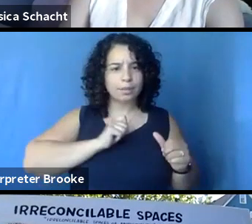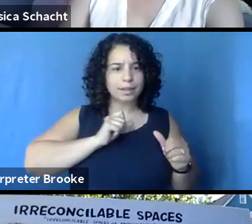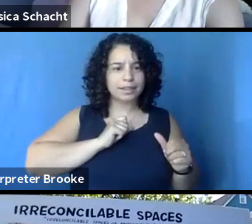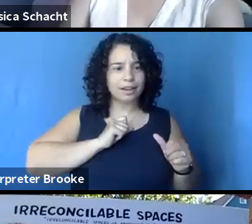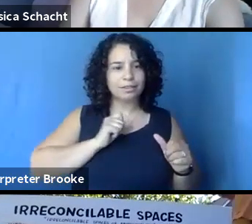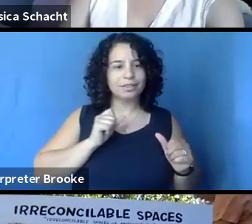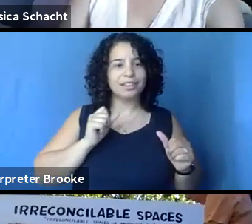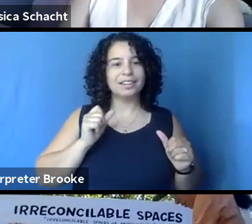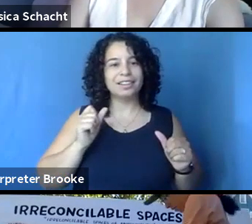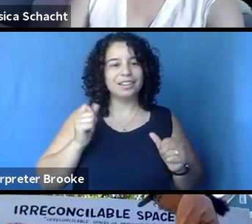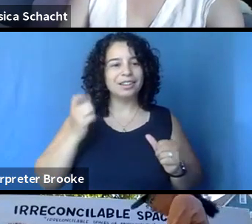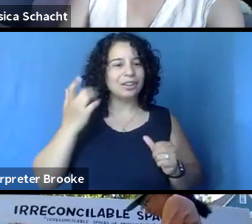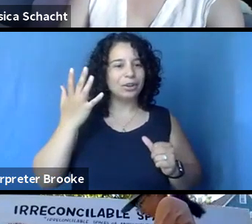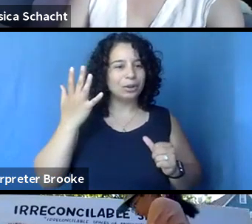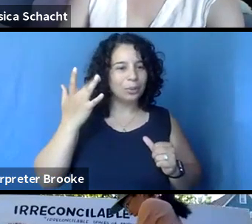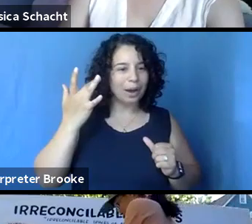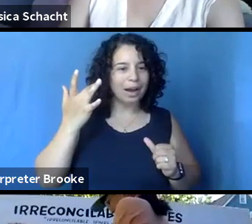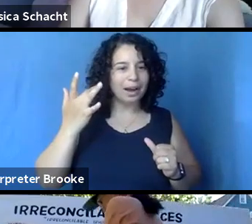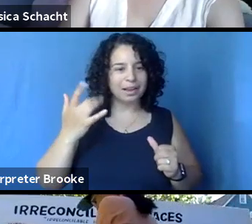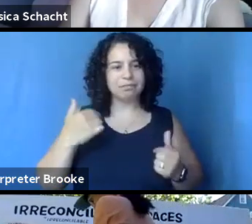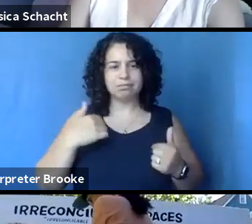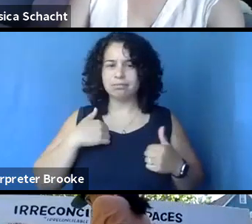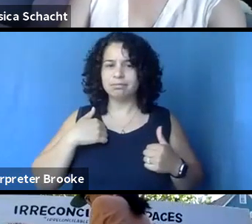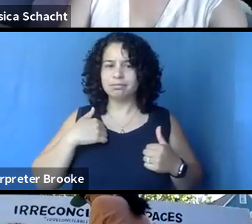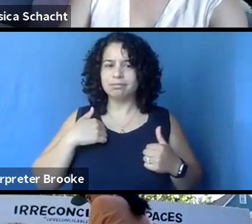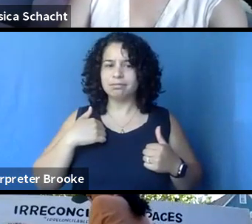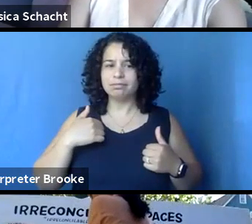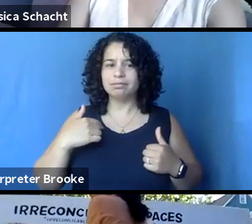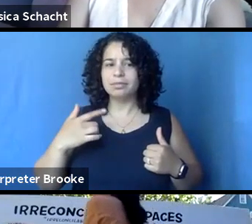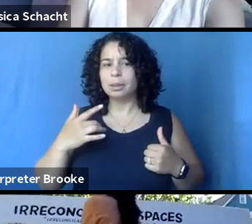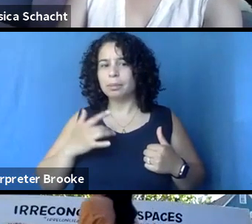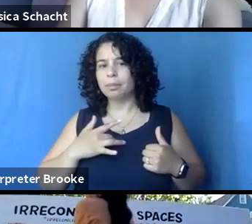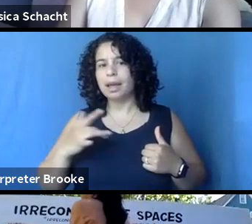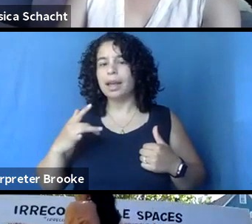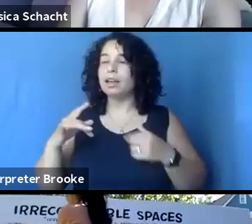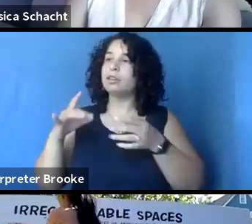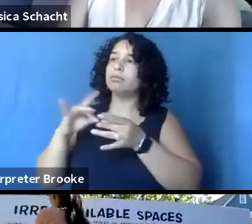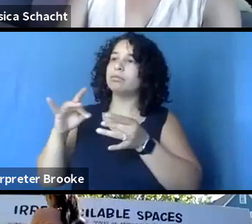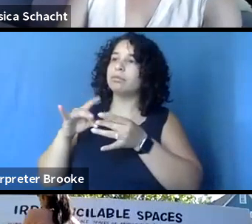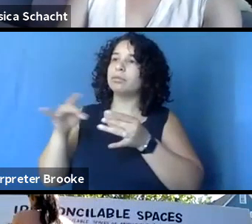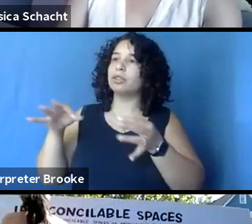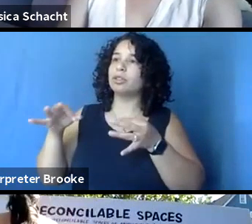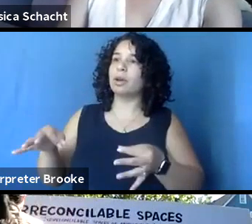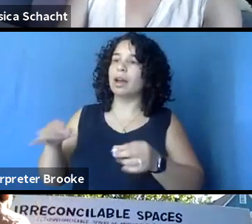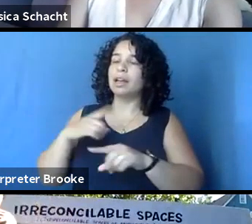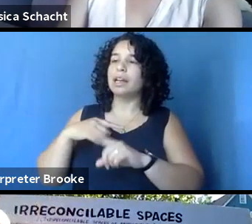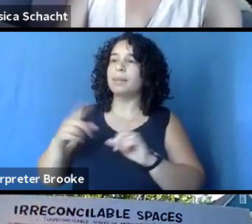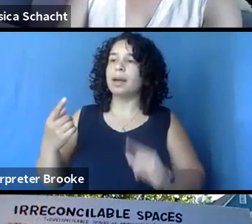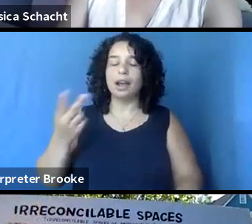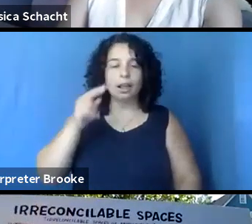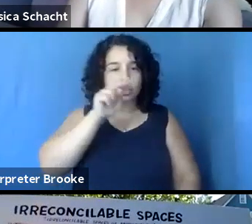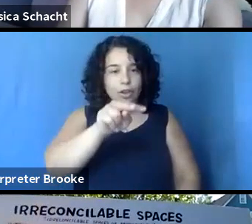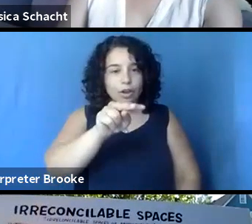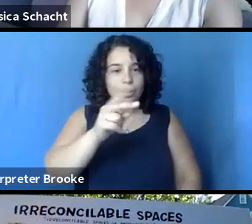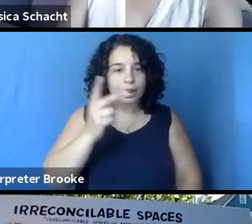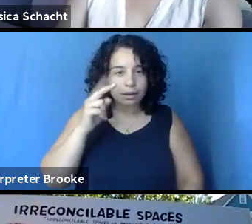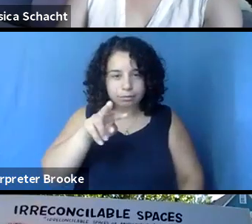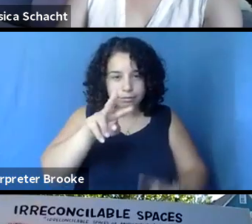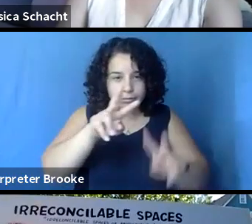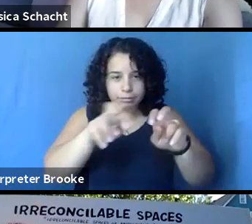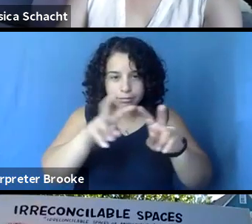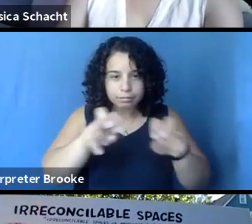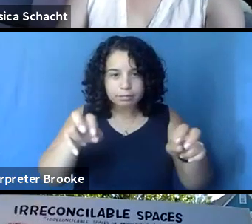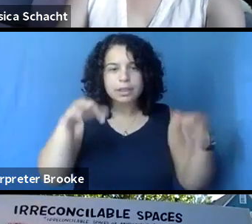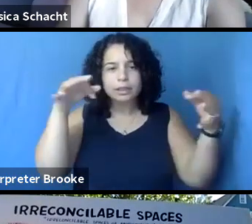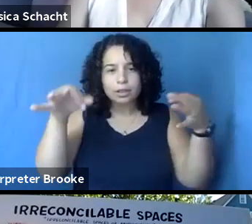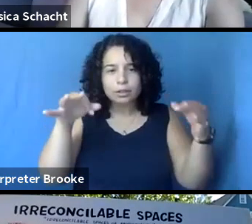because there's some things I know to describe about myself, but as I'm using the image as a reference, it's just